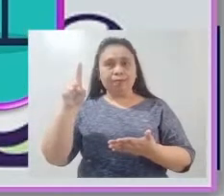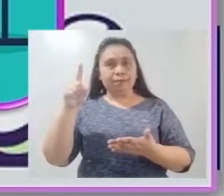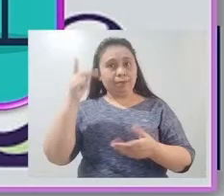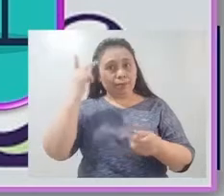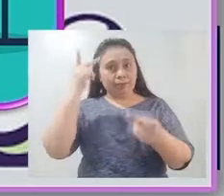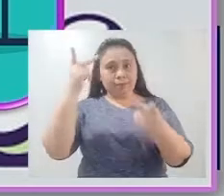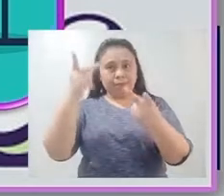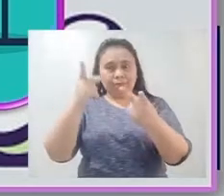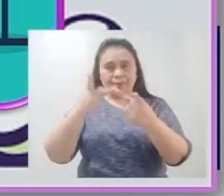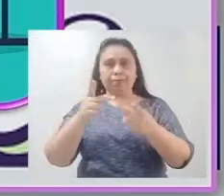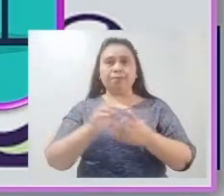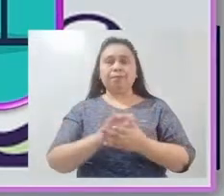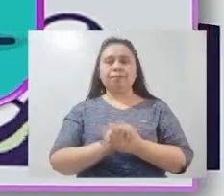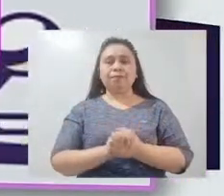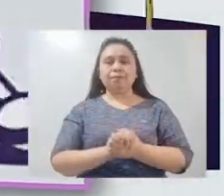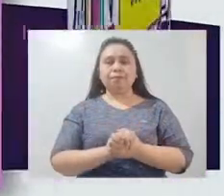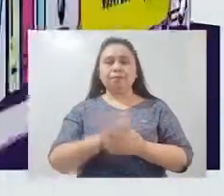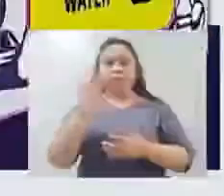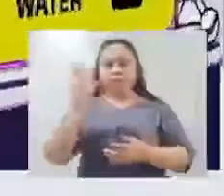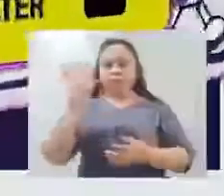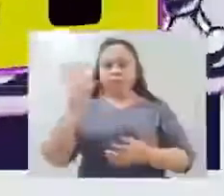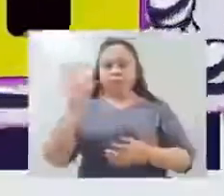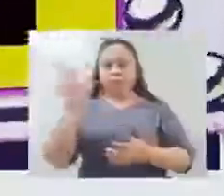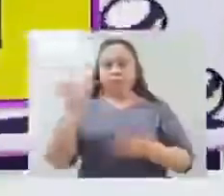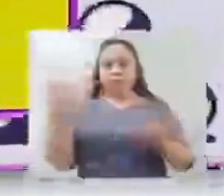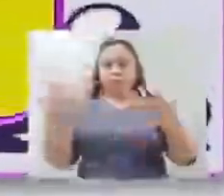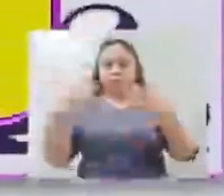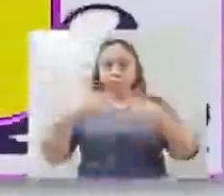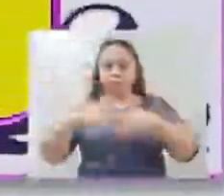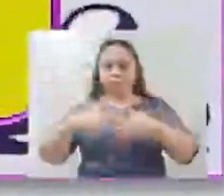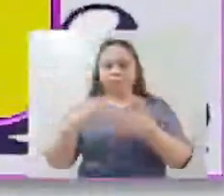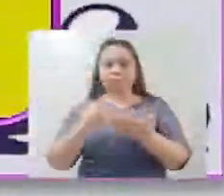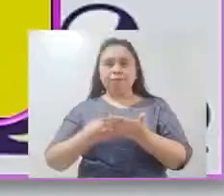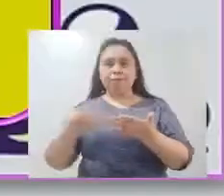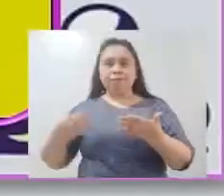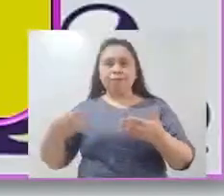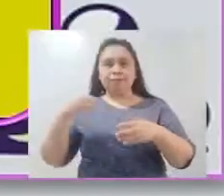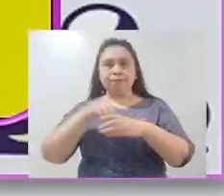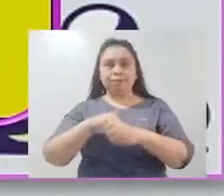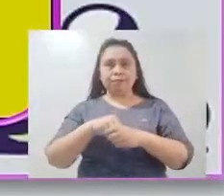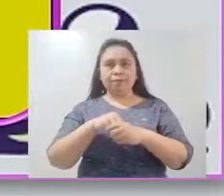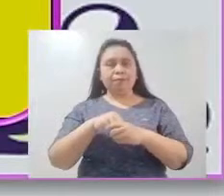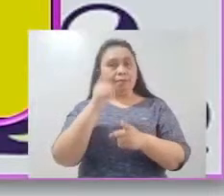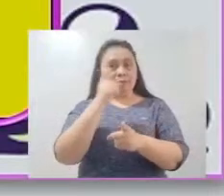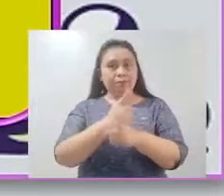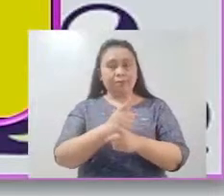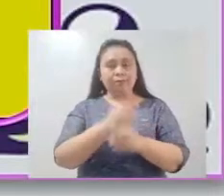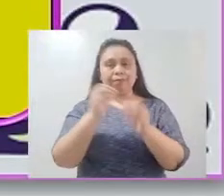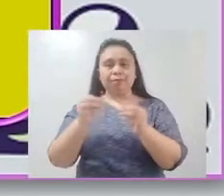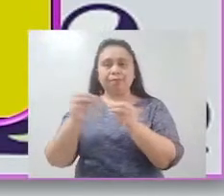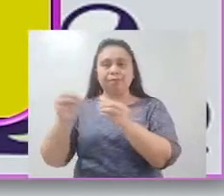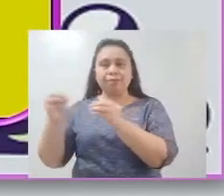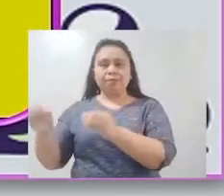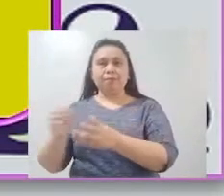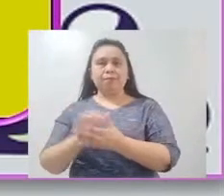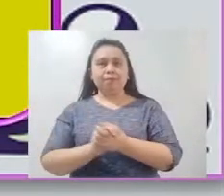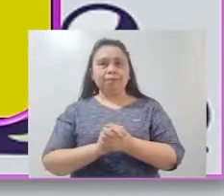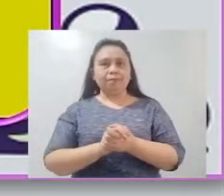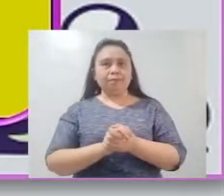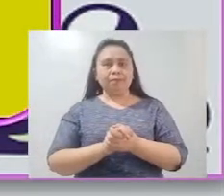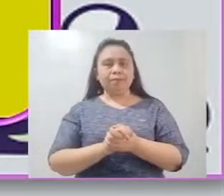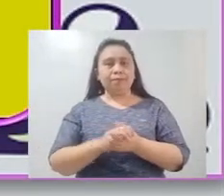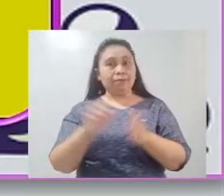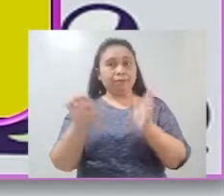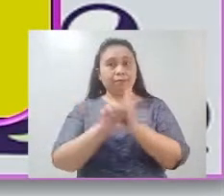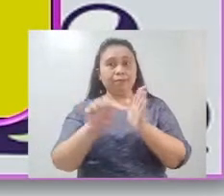designated purpose. Number 9, combine reagents in their correct order, such